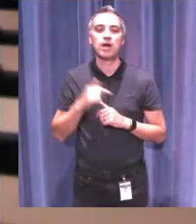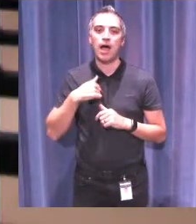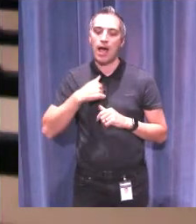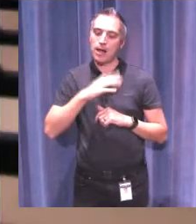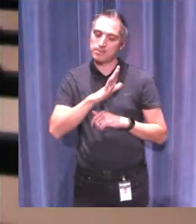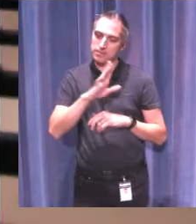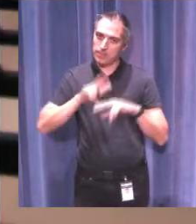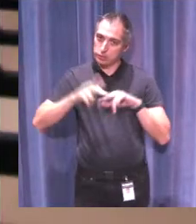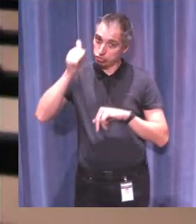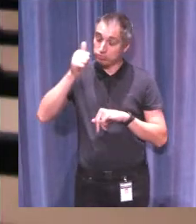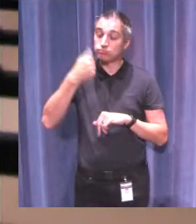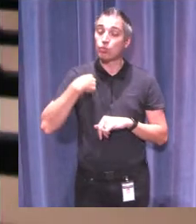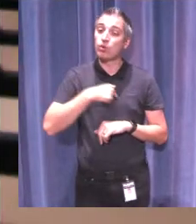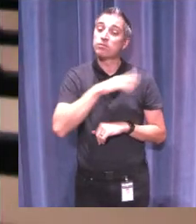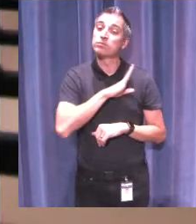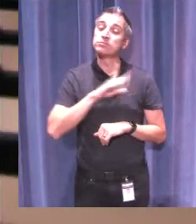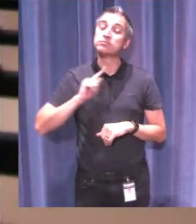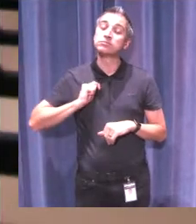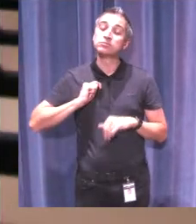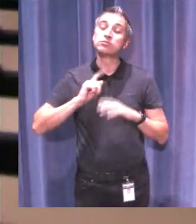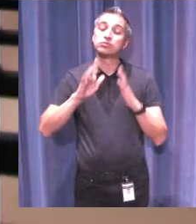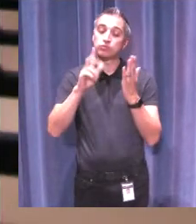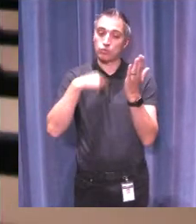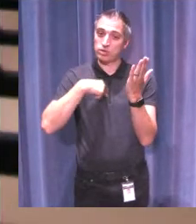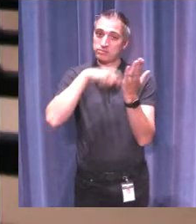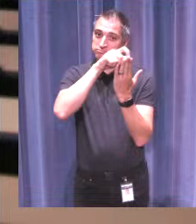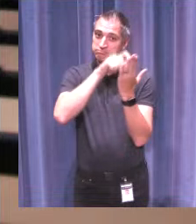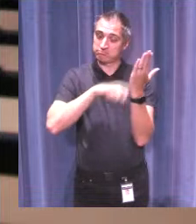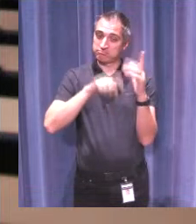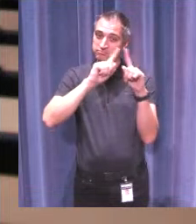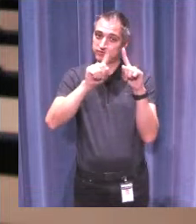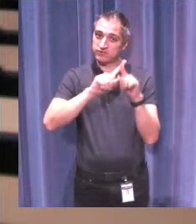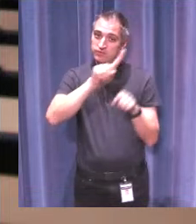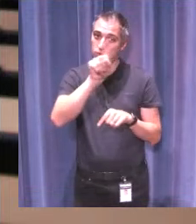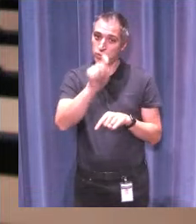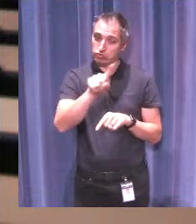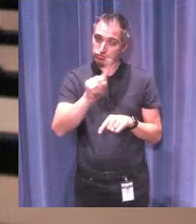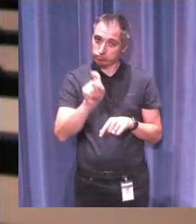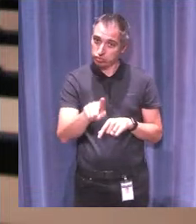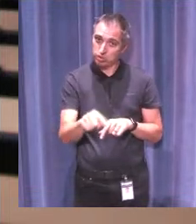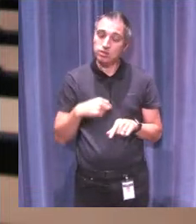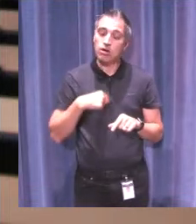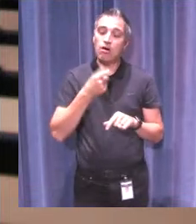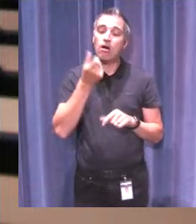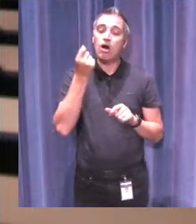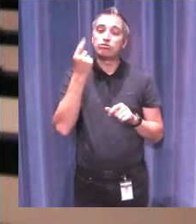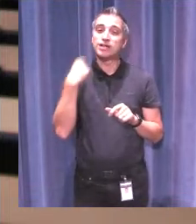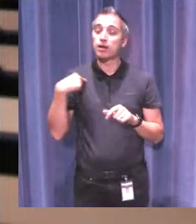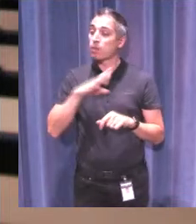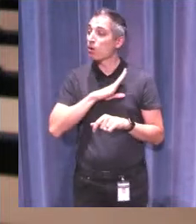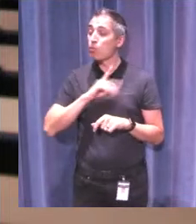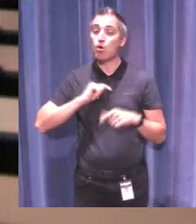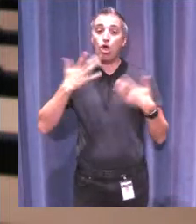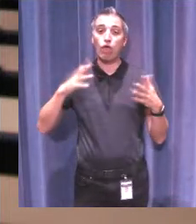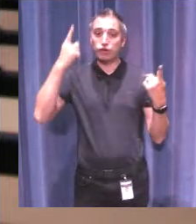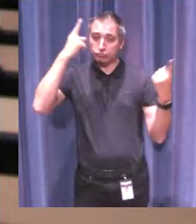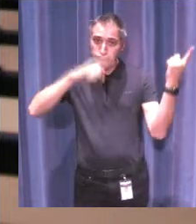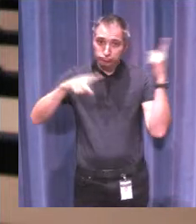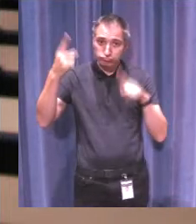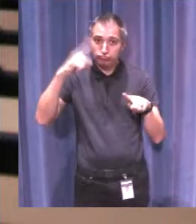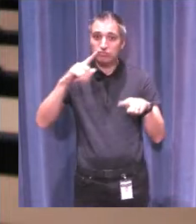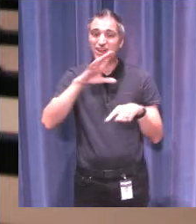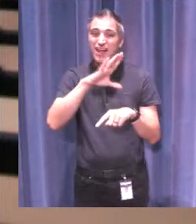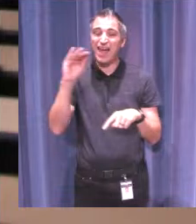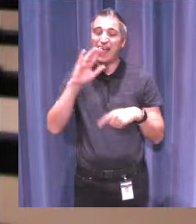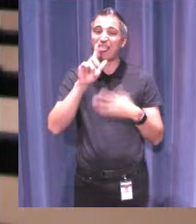have created a list of questions that we will be asking you. The questions are pre-agreed by the board and vetted by the board